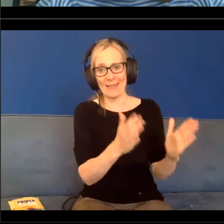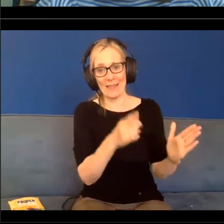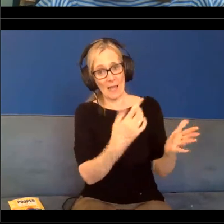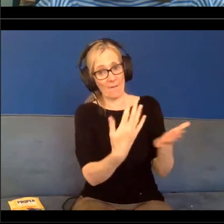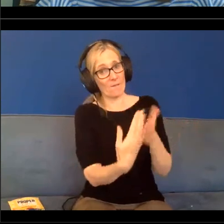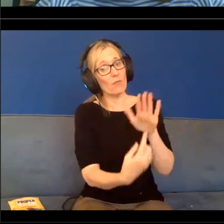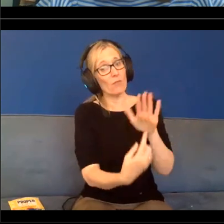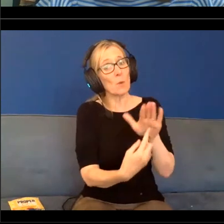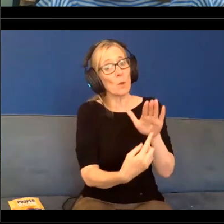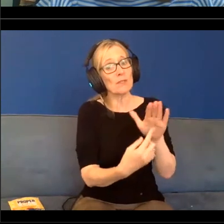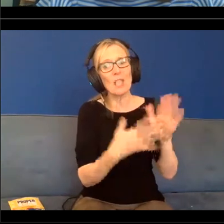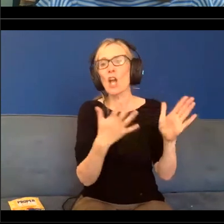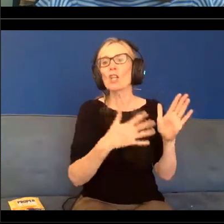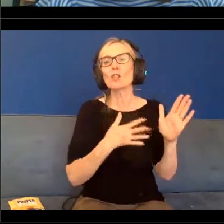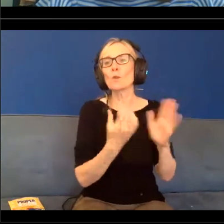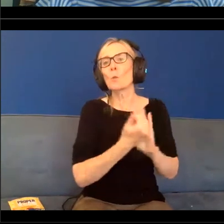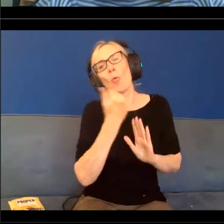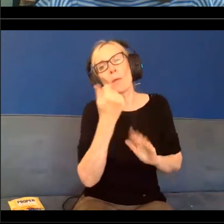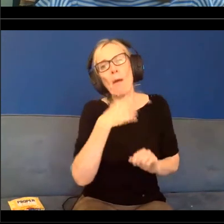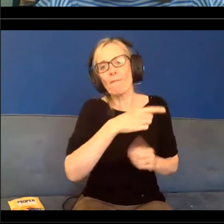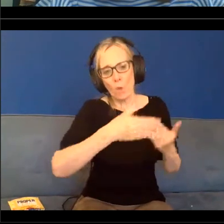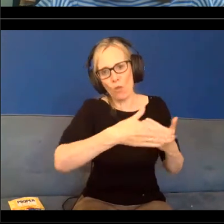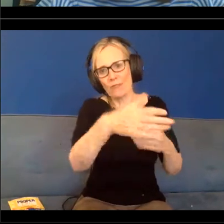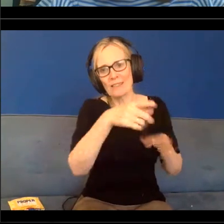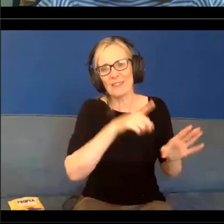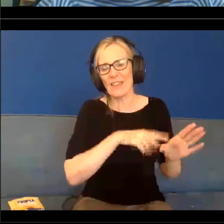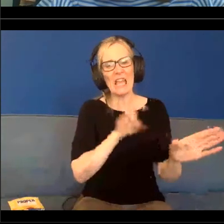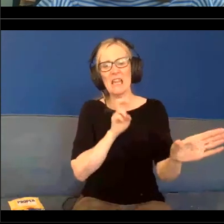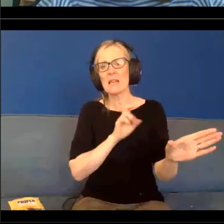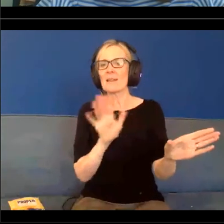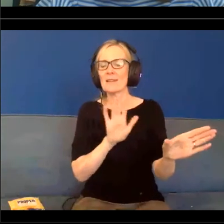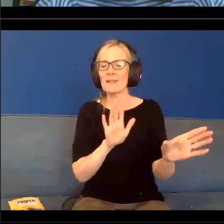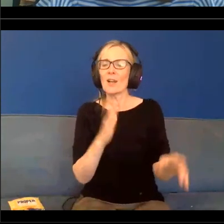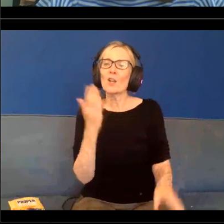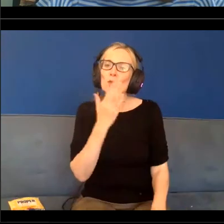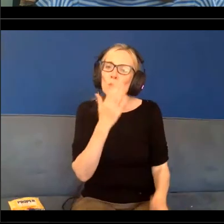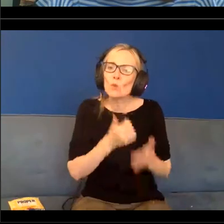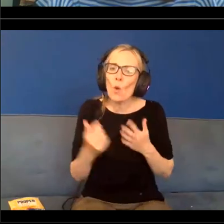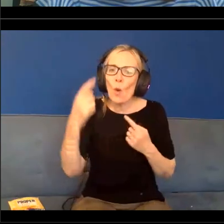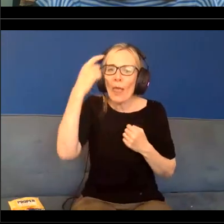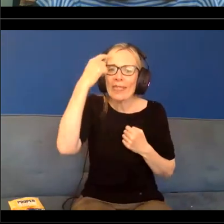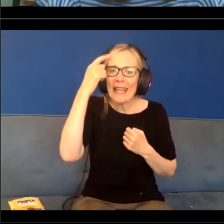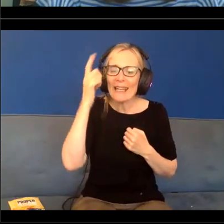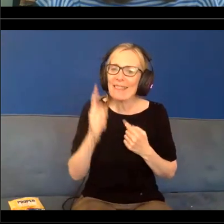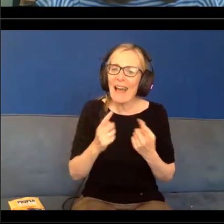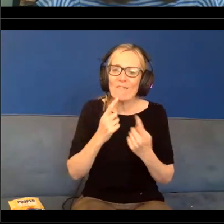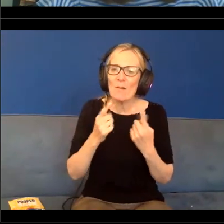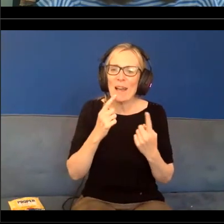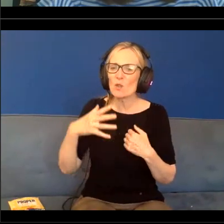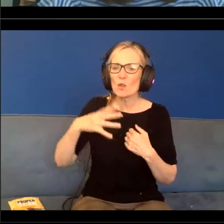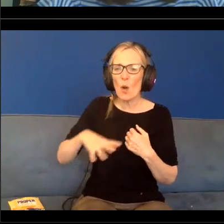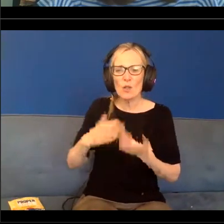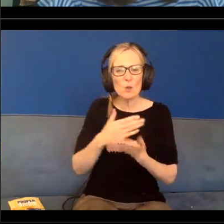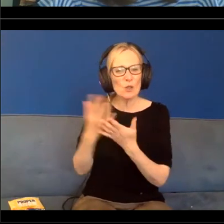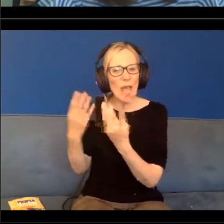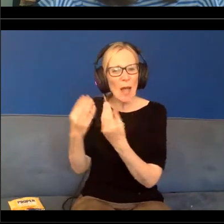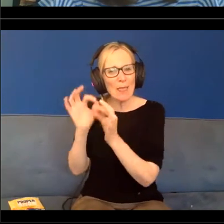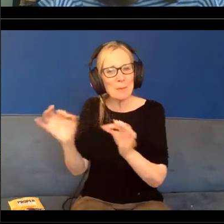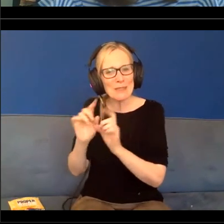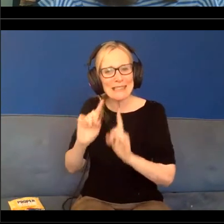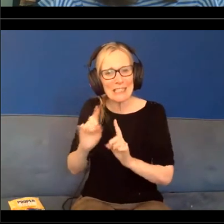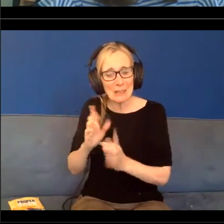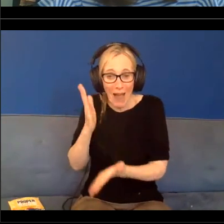making for the rest of the year. It's really important. Schools always seem to think that that information doesn't need to be shared with music teachers, but